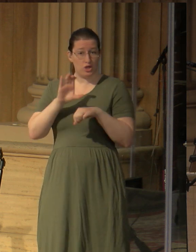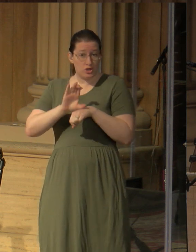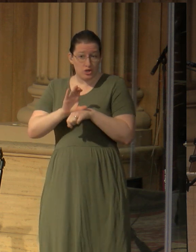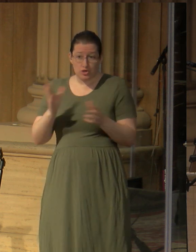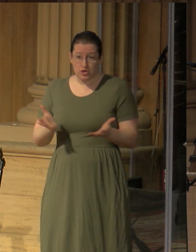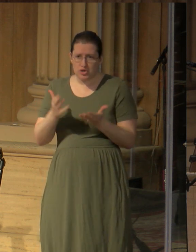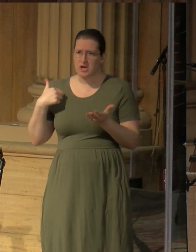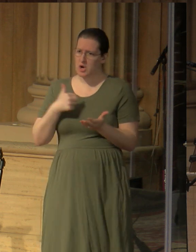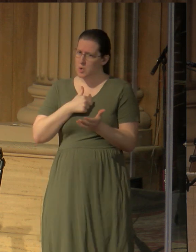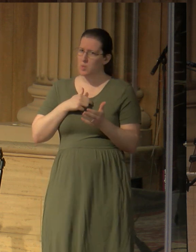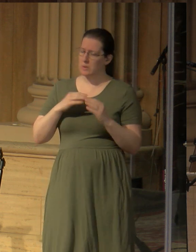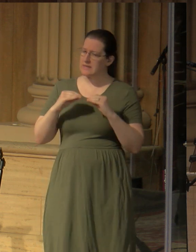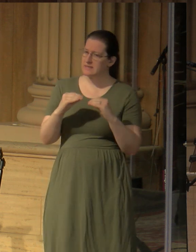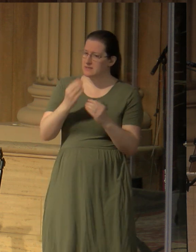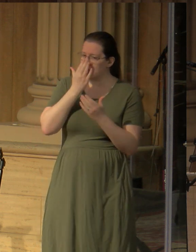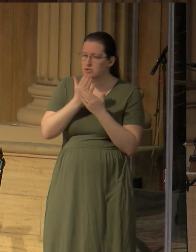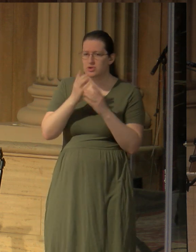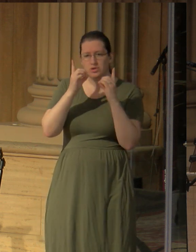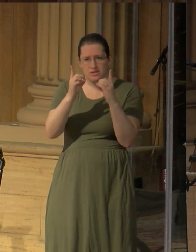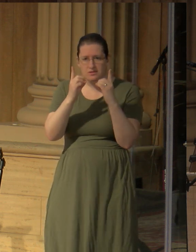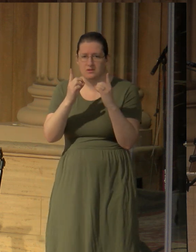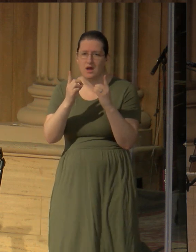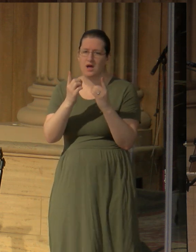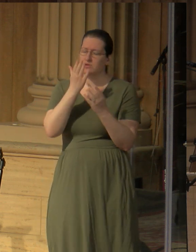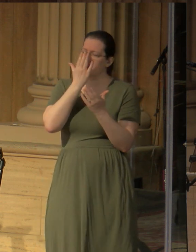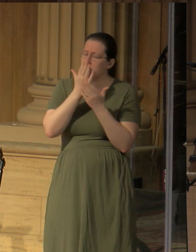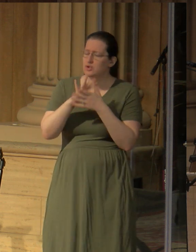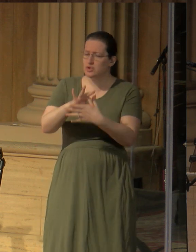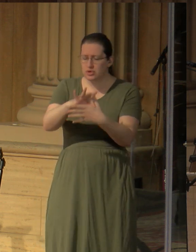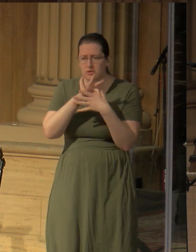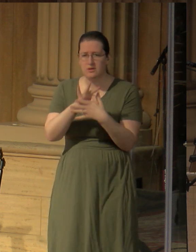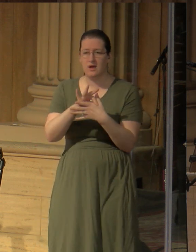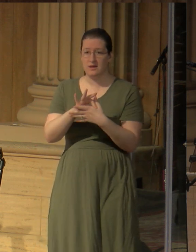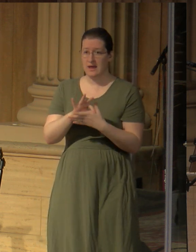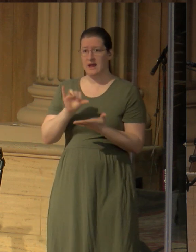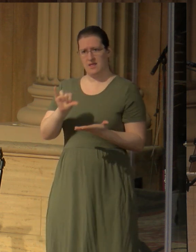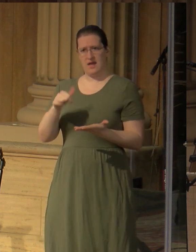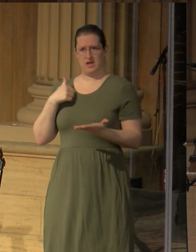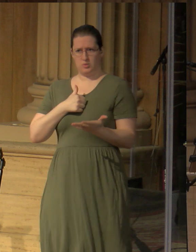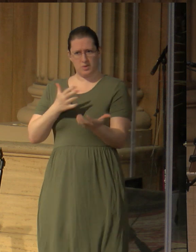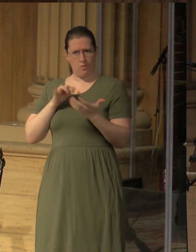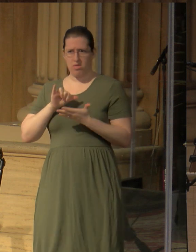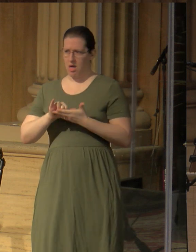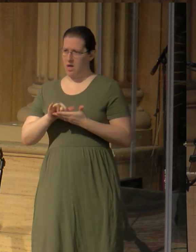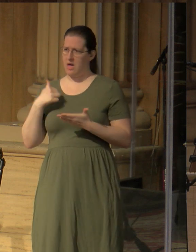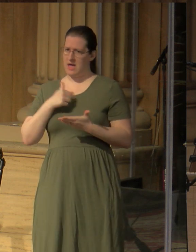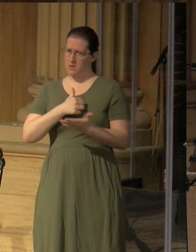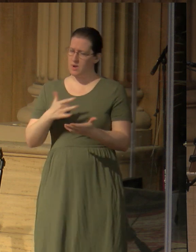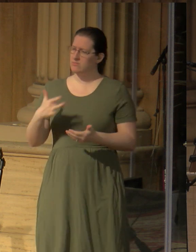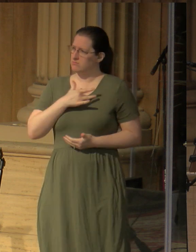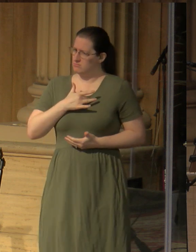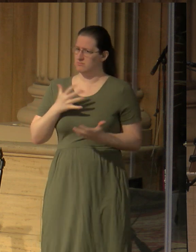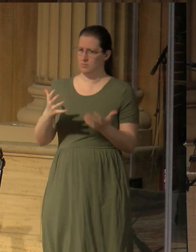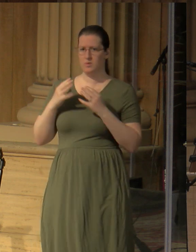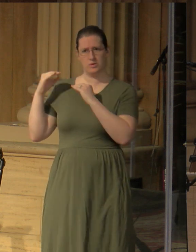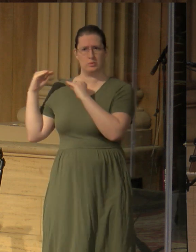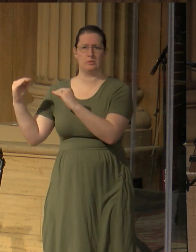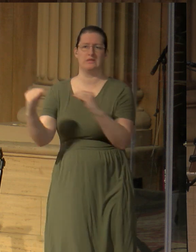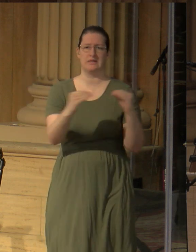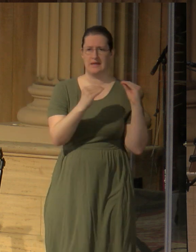and have relatively rich content as we're taught from the Word of God. And that's by design, that's by conviction. We think that that's